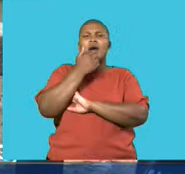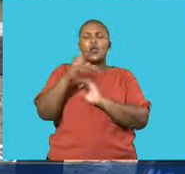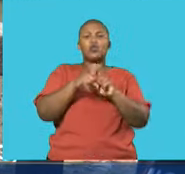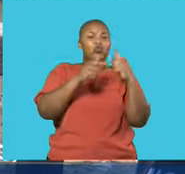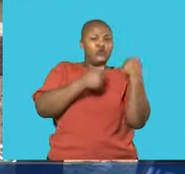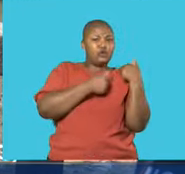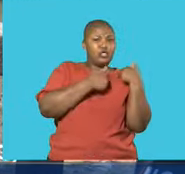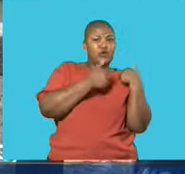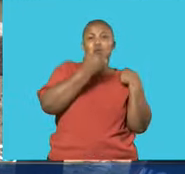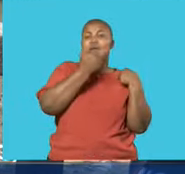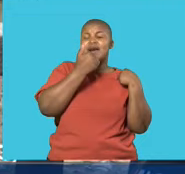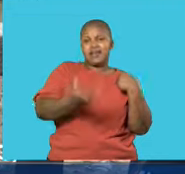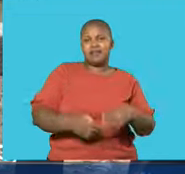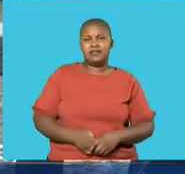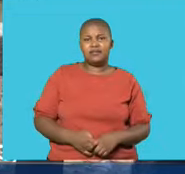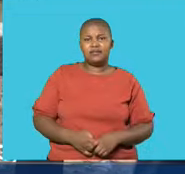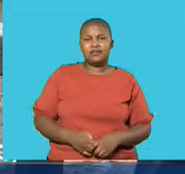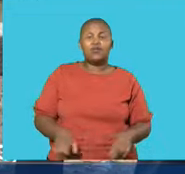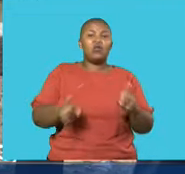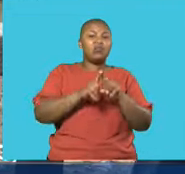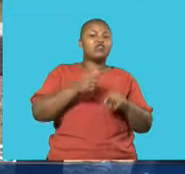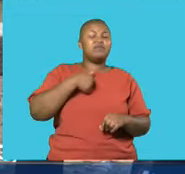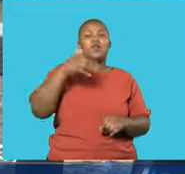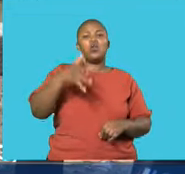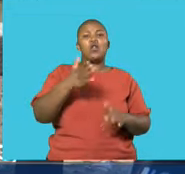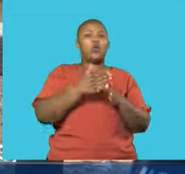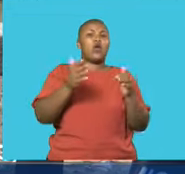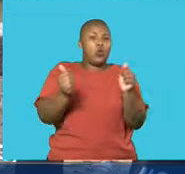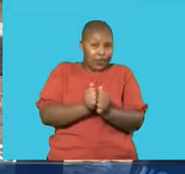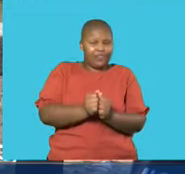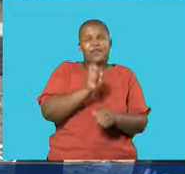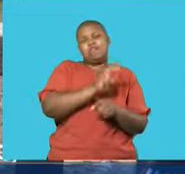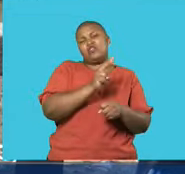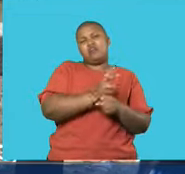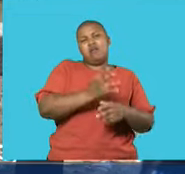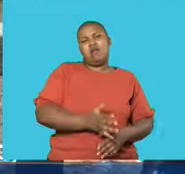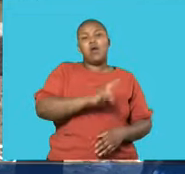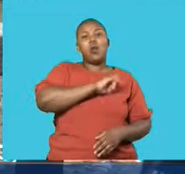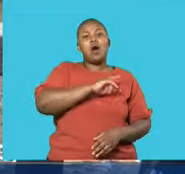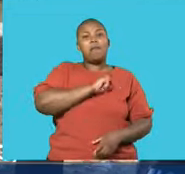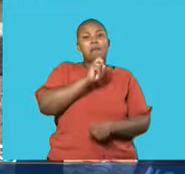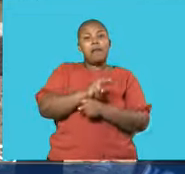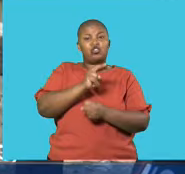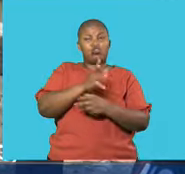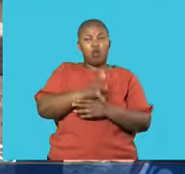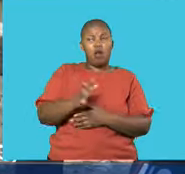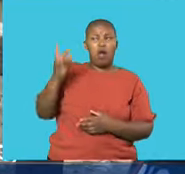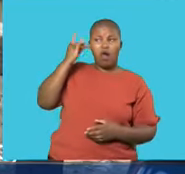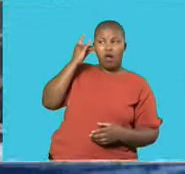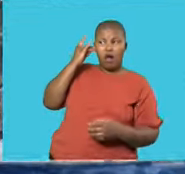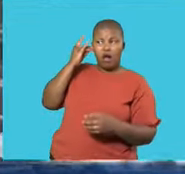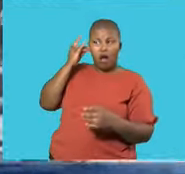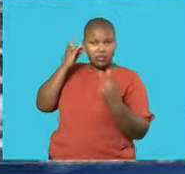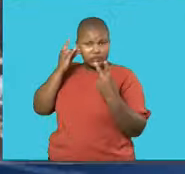I think are responsible for this area. And are going to be working with the patrollers, because the patrollers are our eyes and ears. They know what is